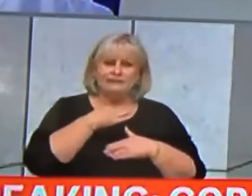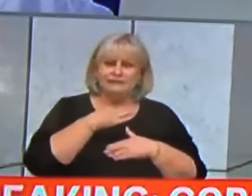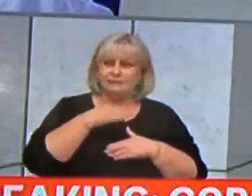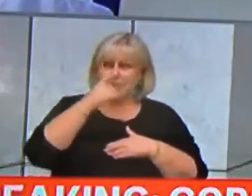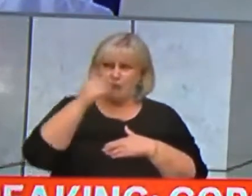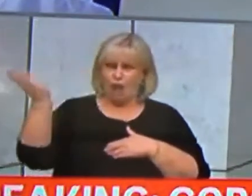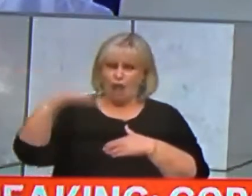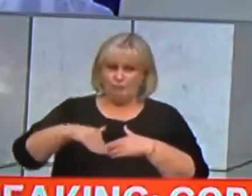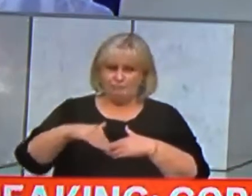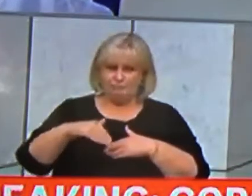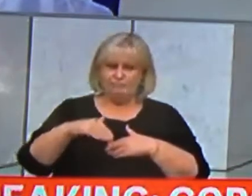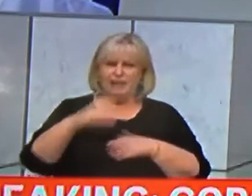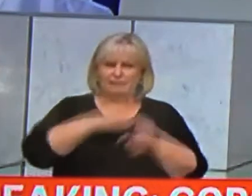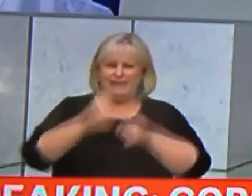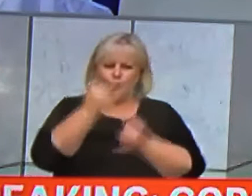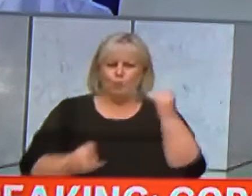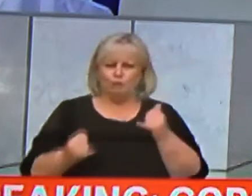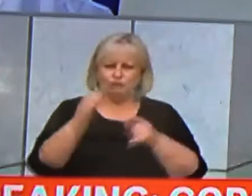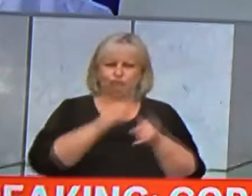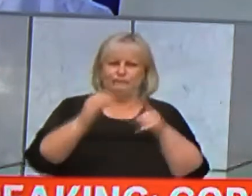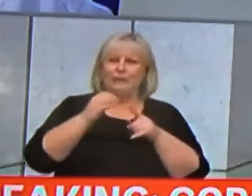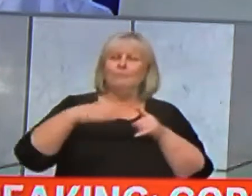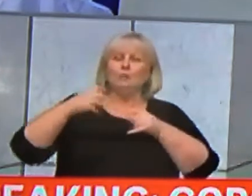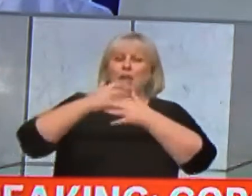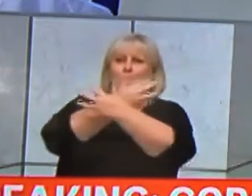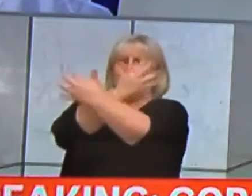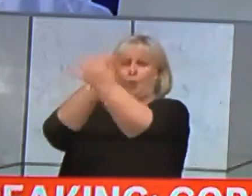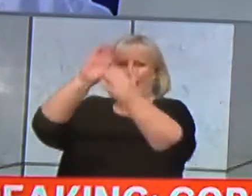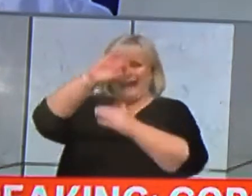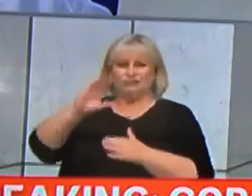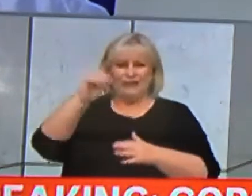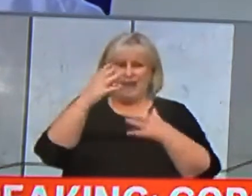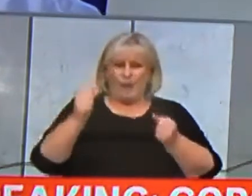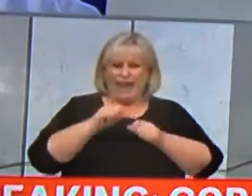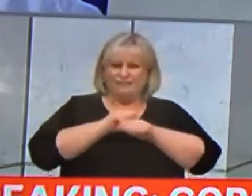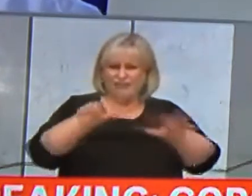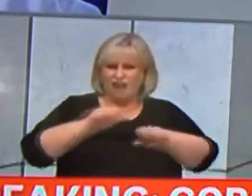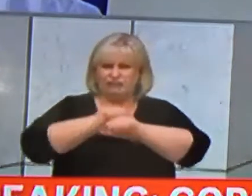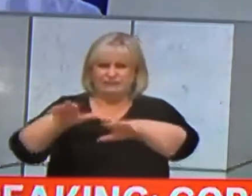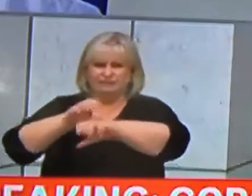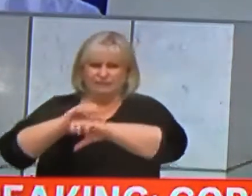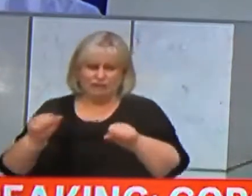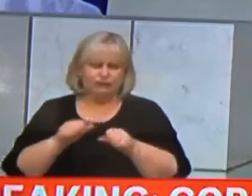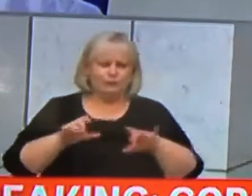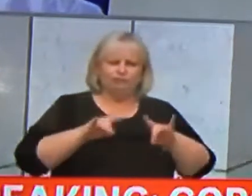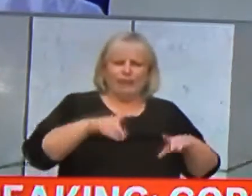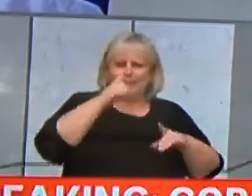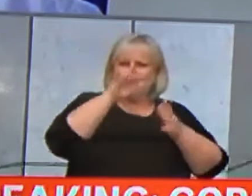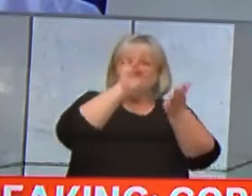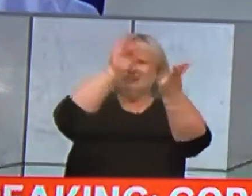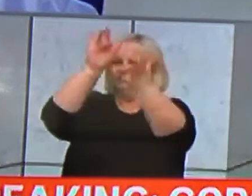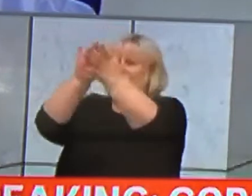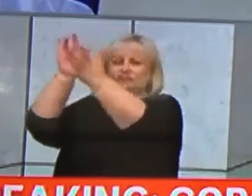the world actually increases, because more countries have the virus. Where Australians have been, they've been there for